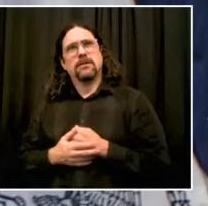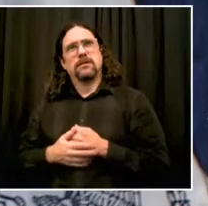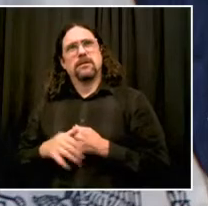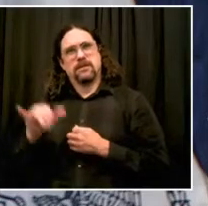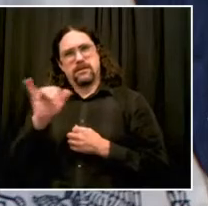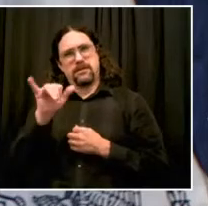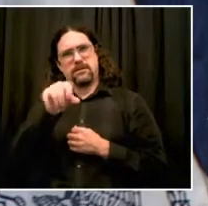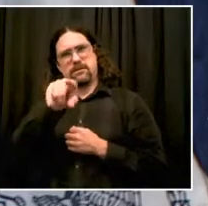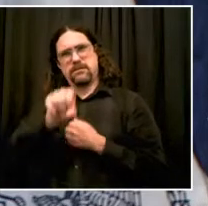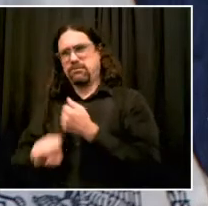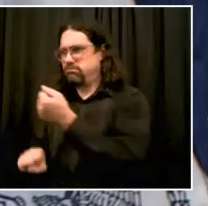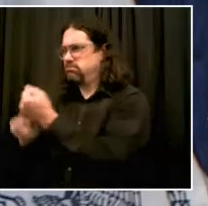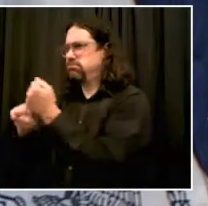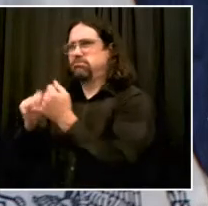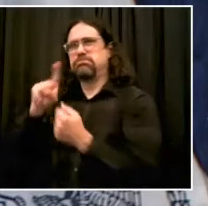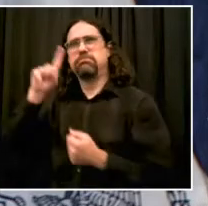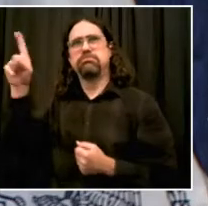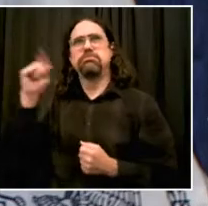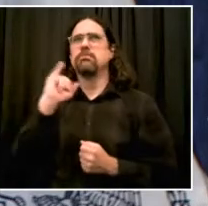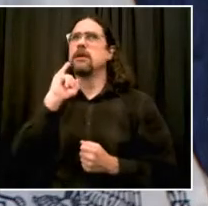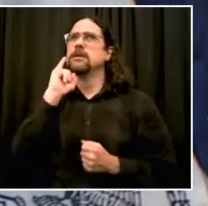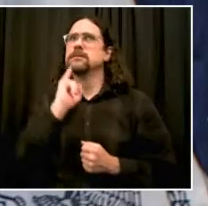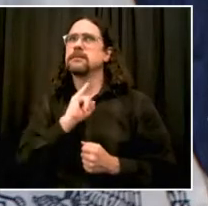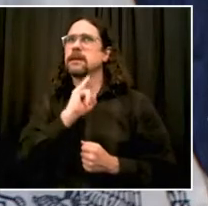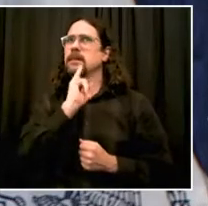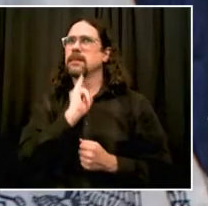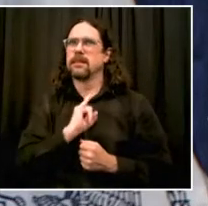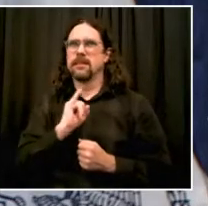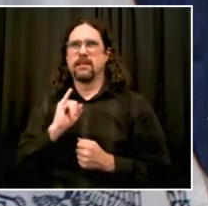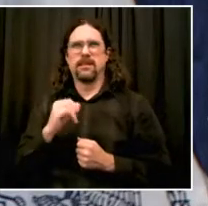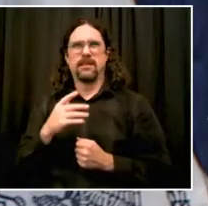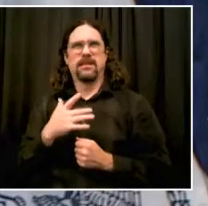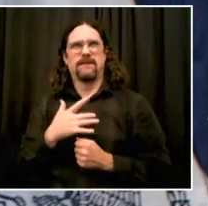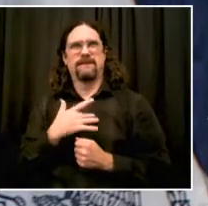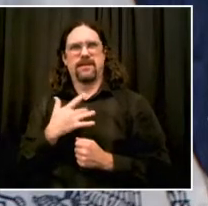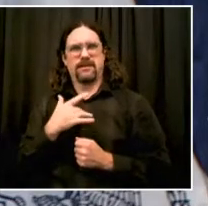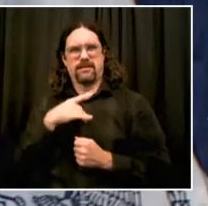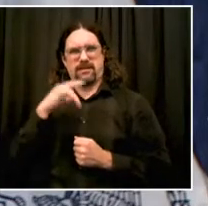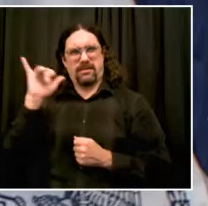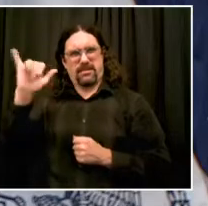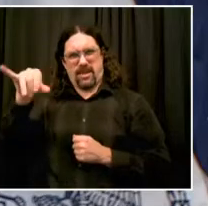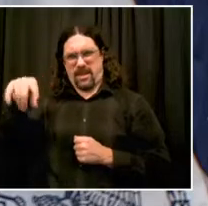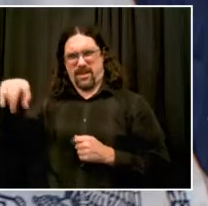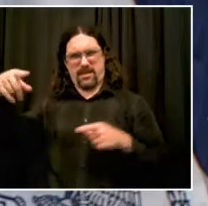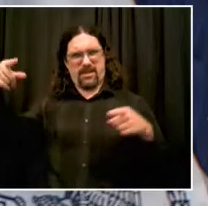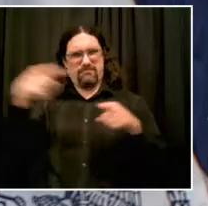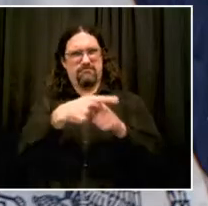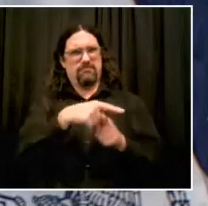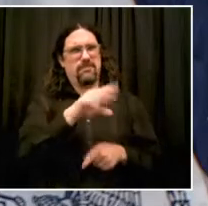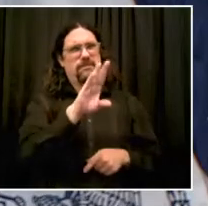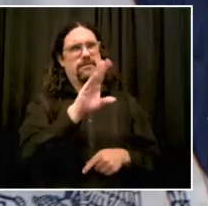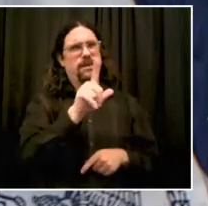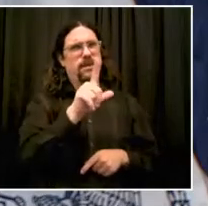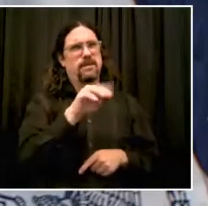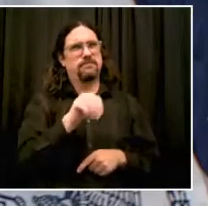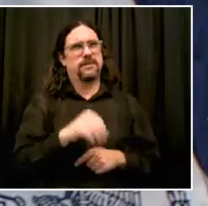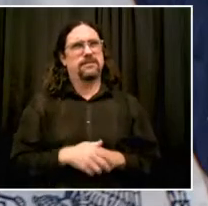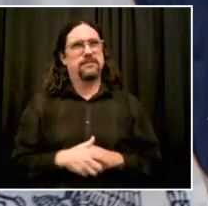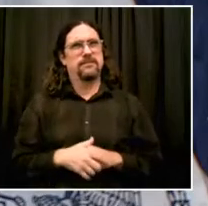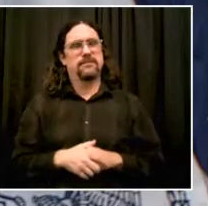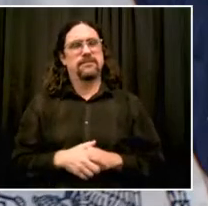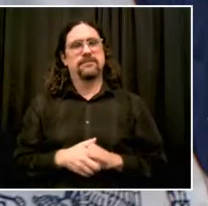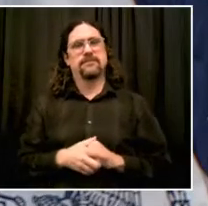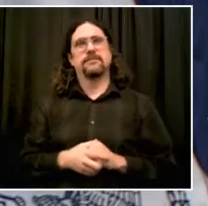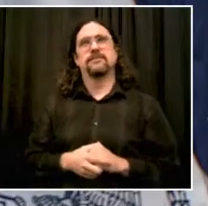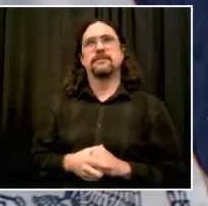movement. It doesn't, to the best of my knowledge, have a traditional hierarchical structure or national headquarters or those type of